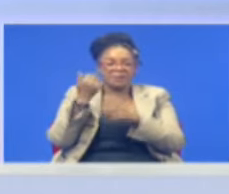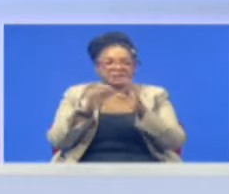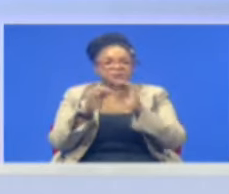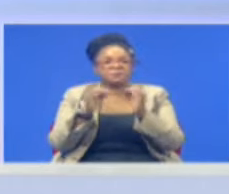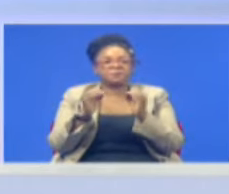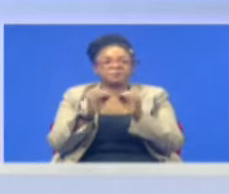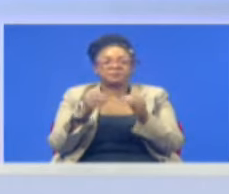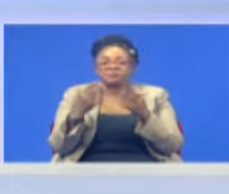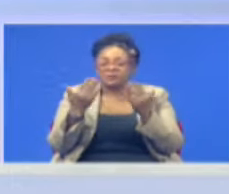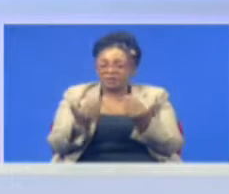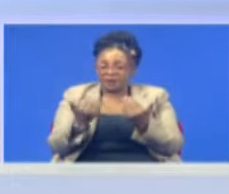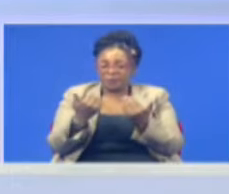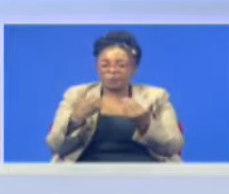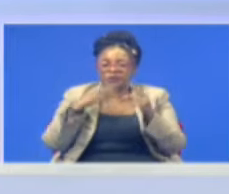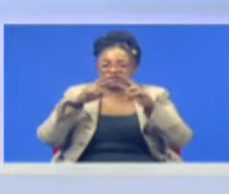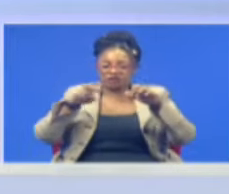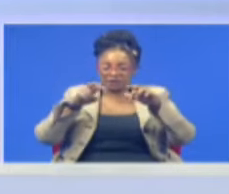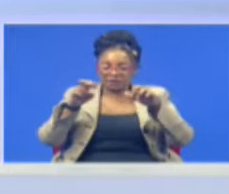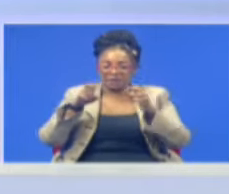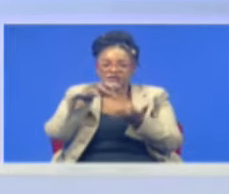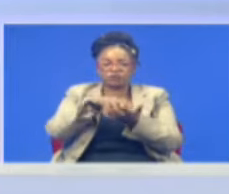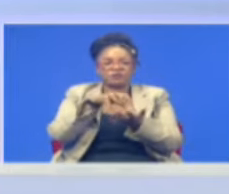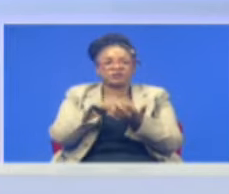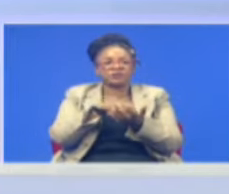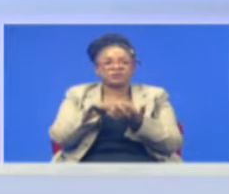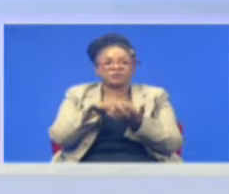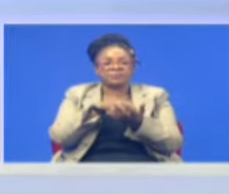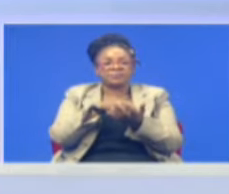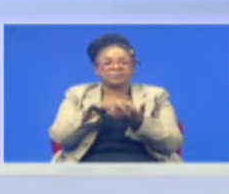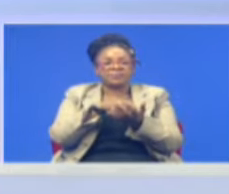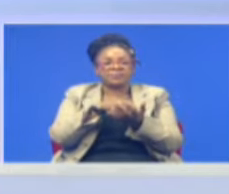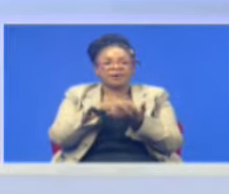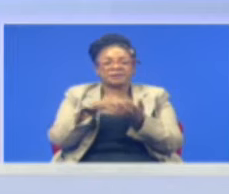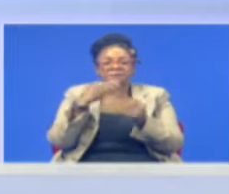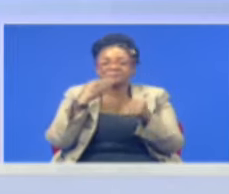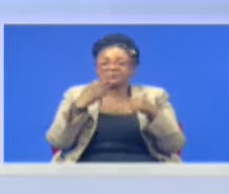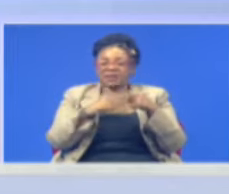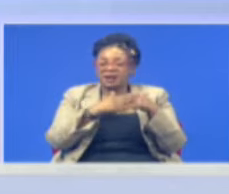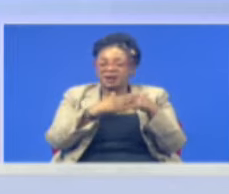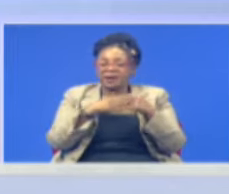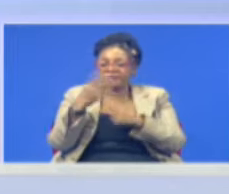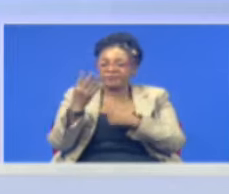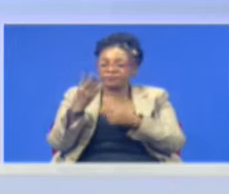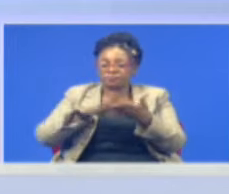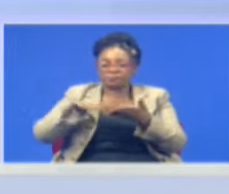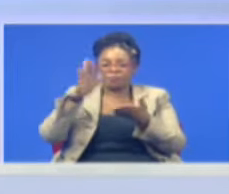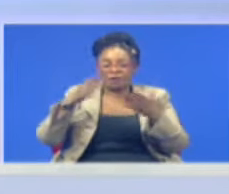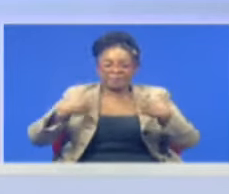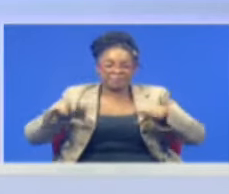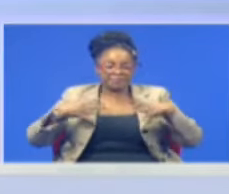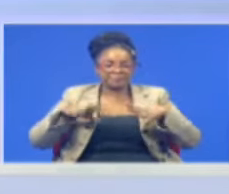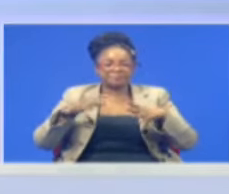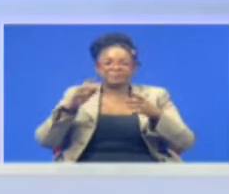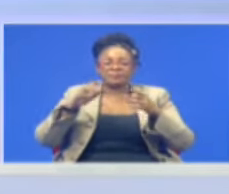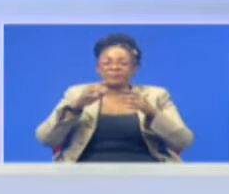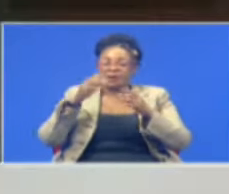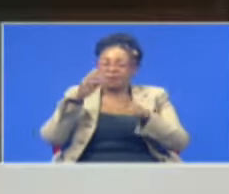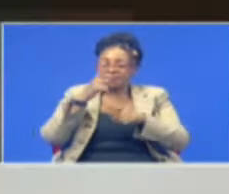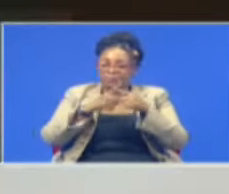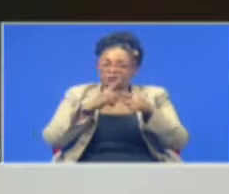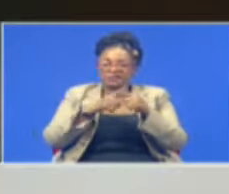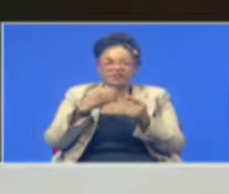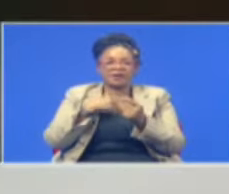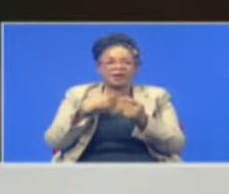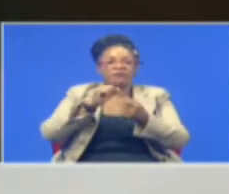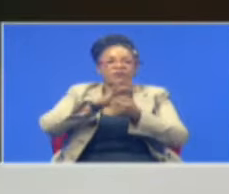now get a check of the situation. And 904 more people have tested positive for